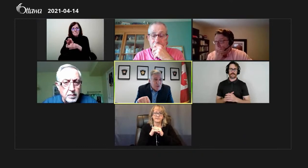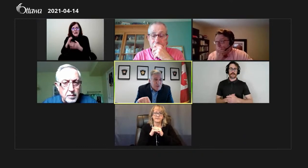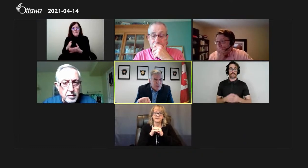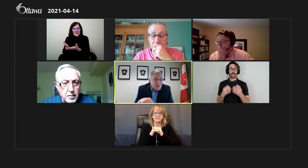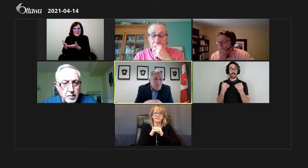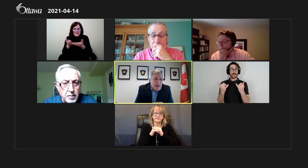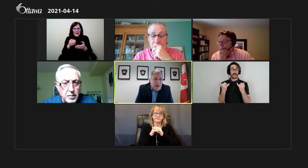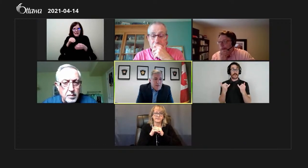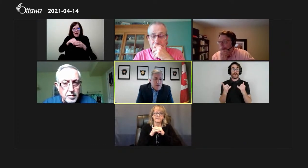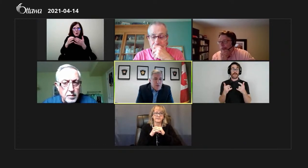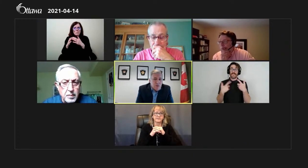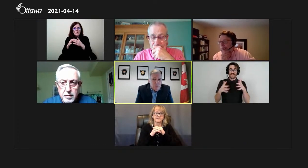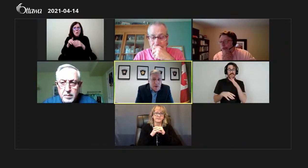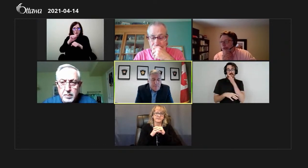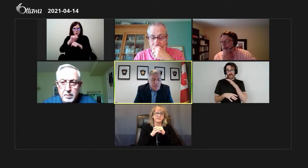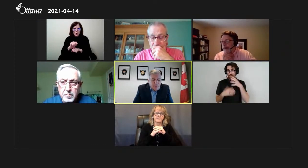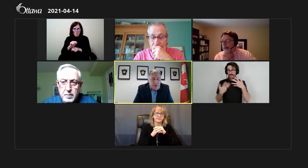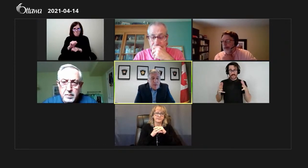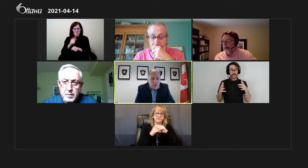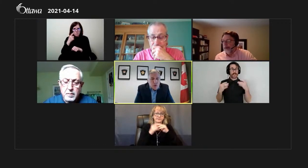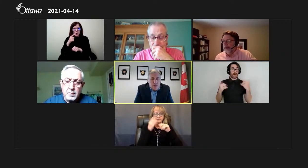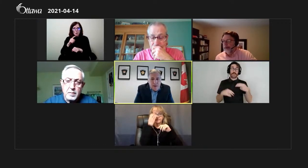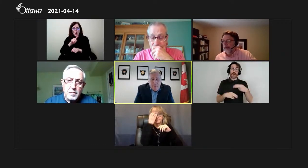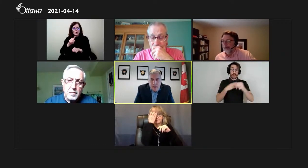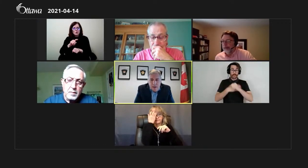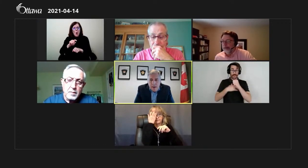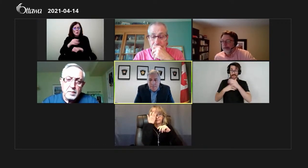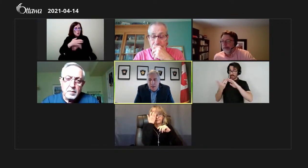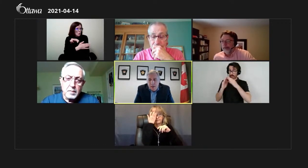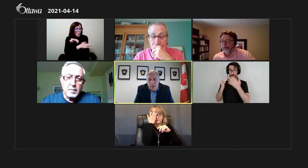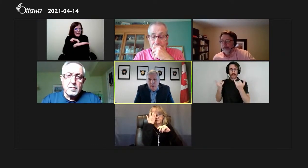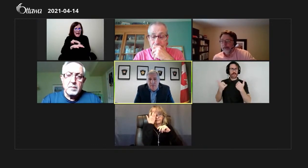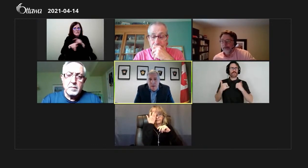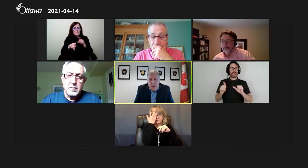also using them to do the dilution of the